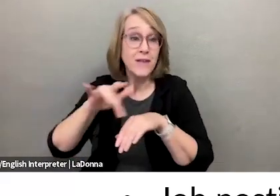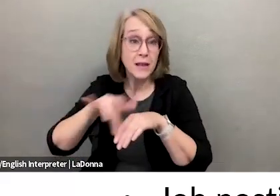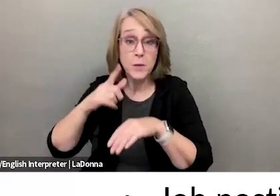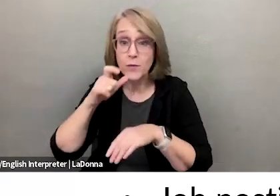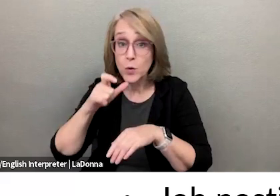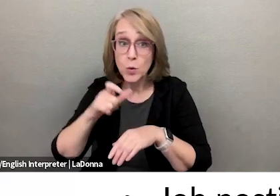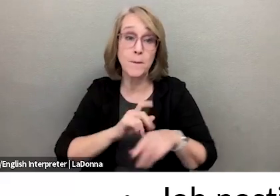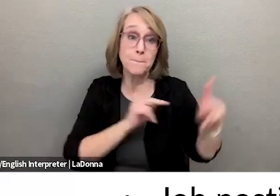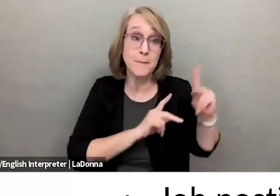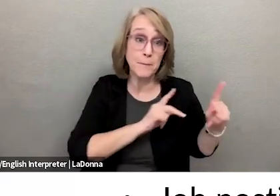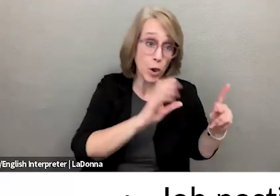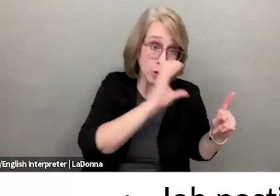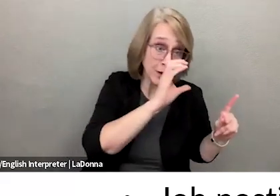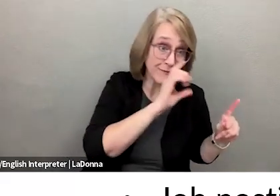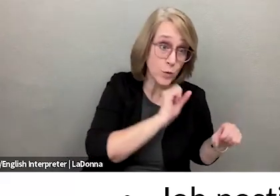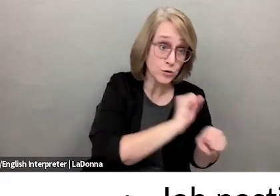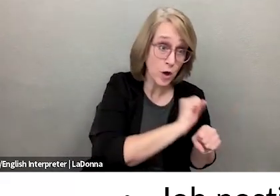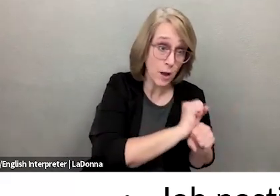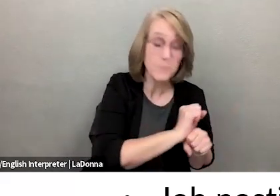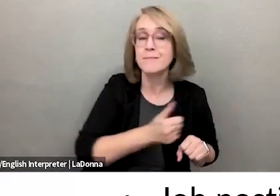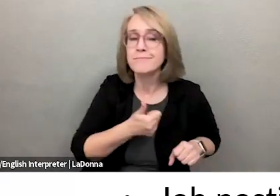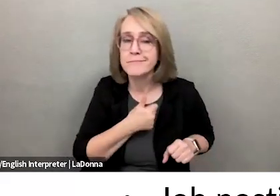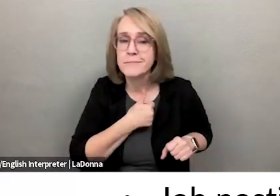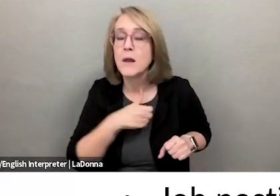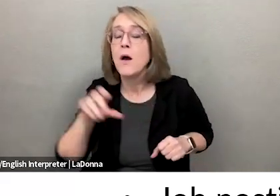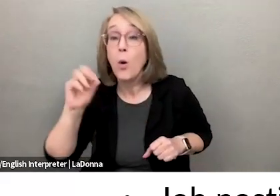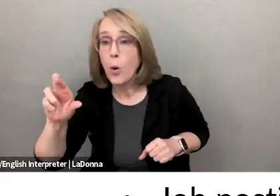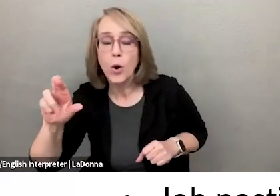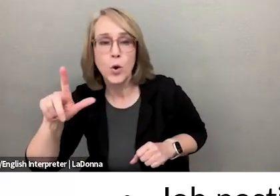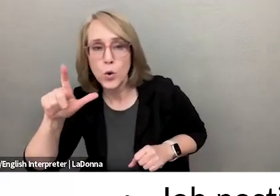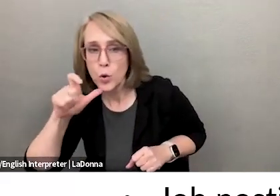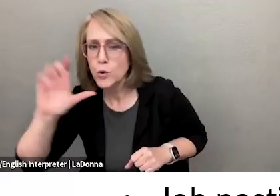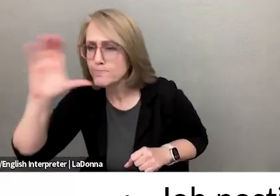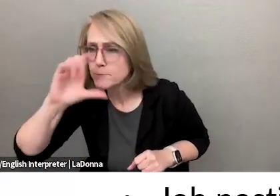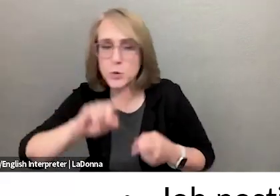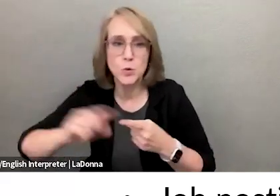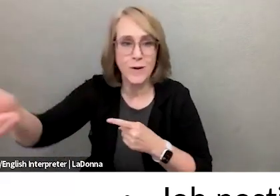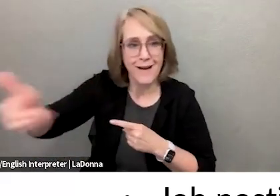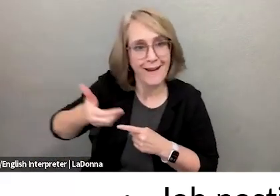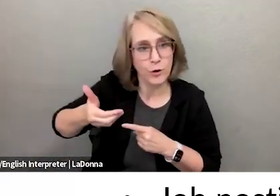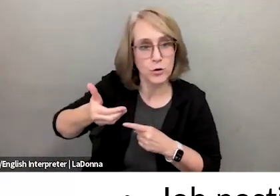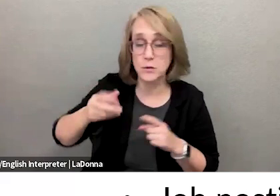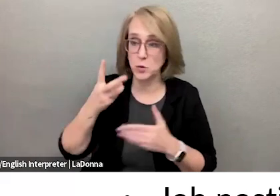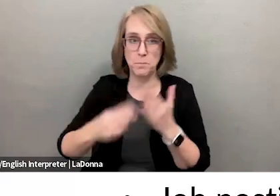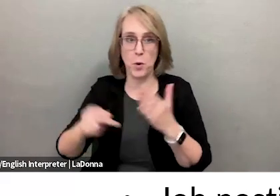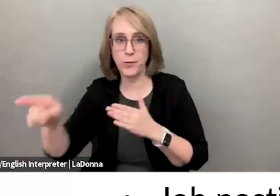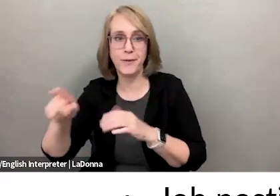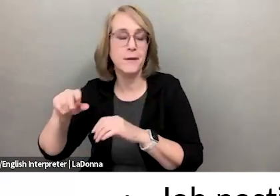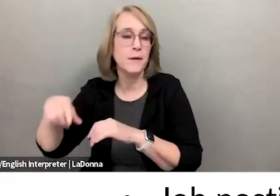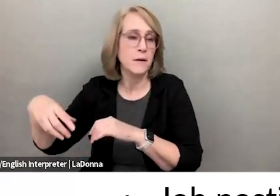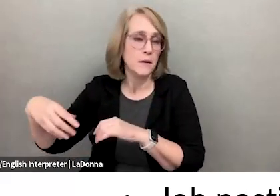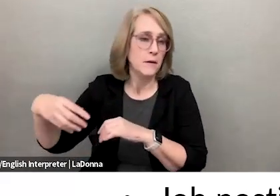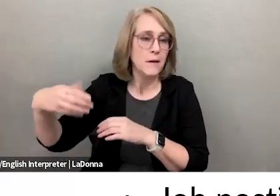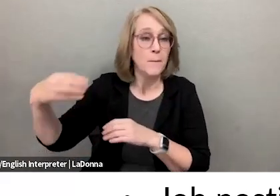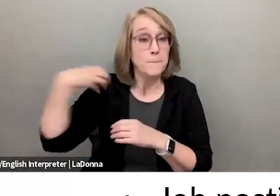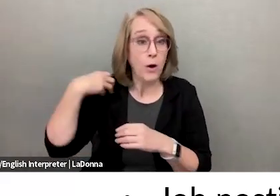employers and people who are self-directing their care, as well as our certified direct care professionals as they're coming out of this